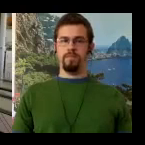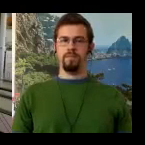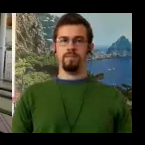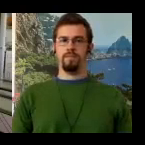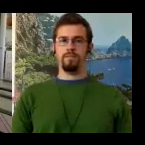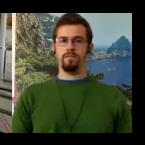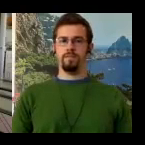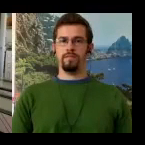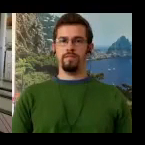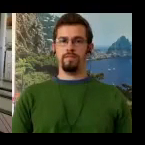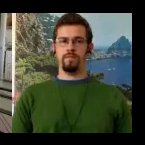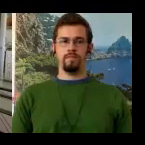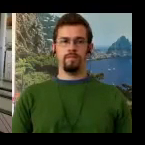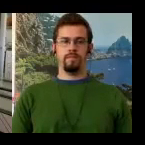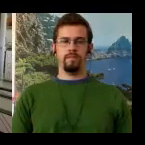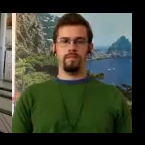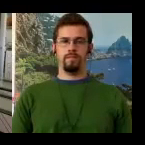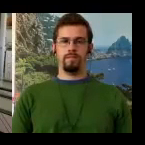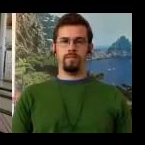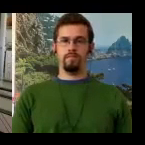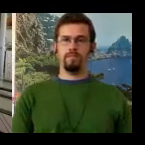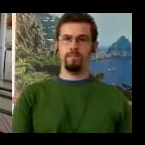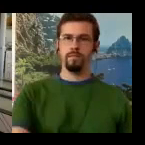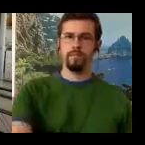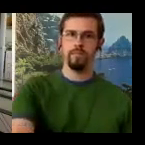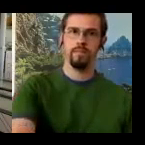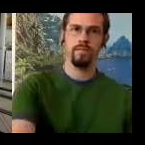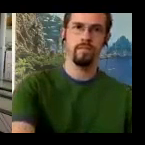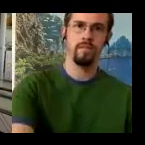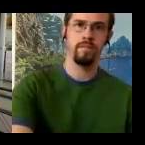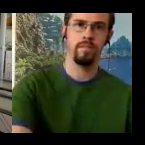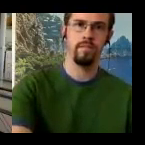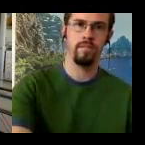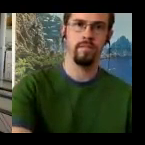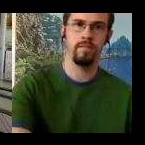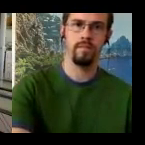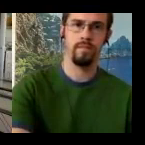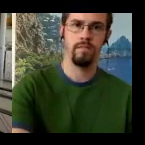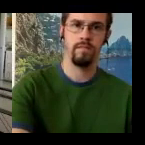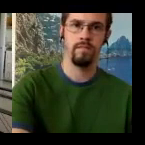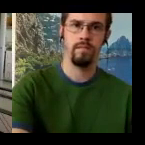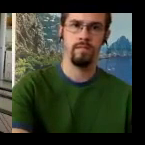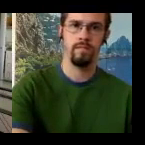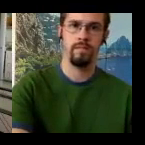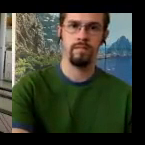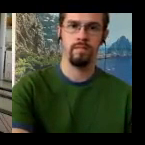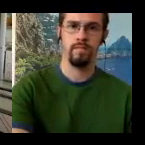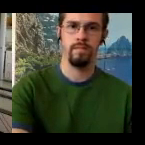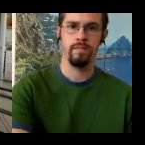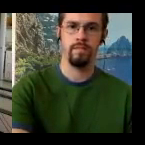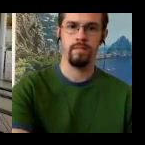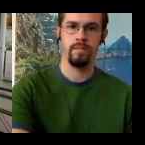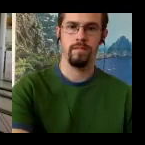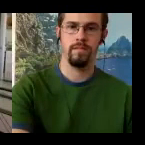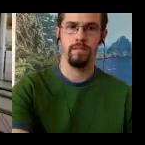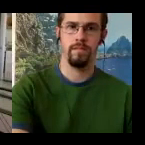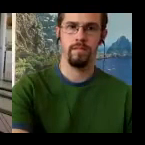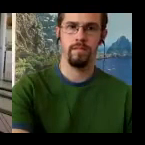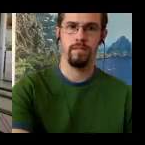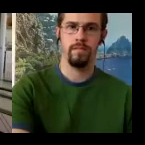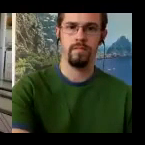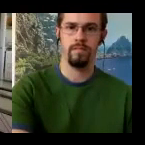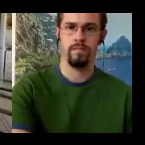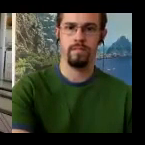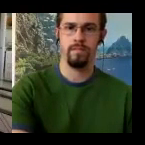Eduardo Trápani came along, and he introduced FontForge. I tried to use FontForge to